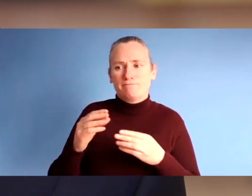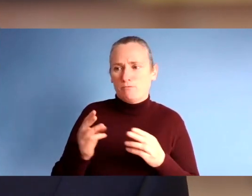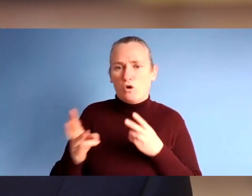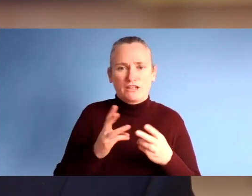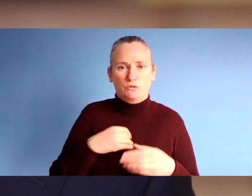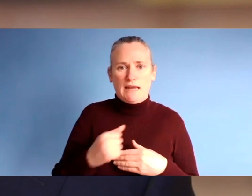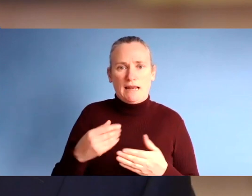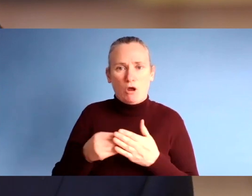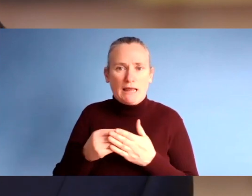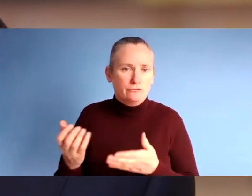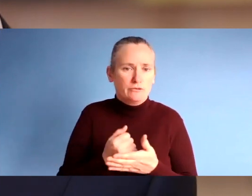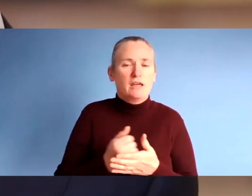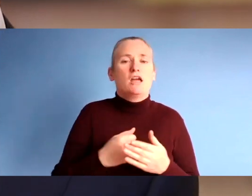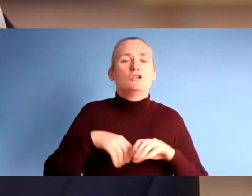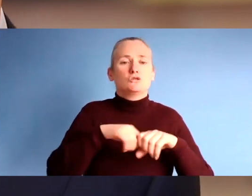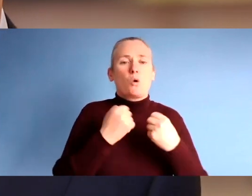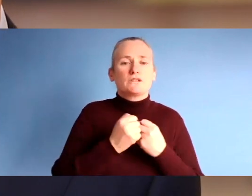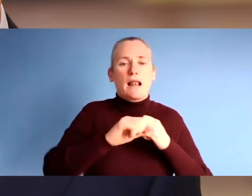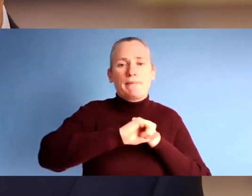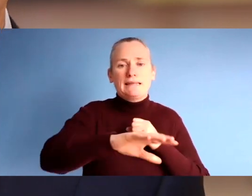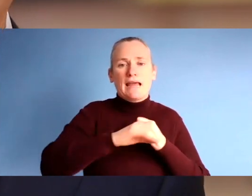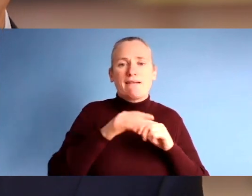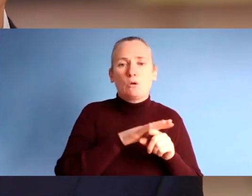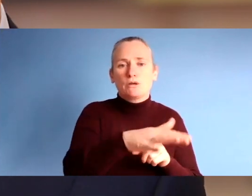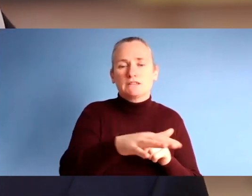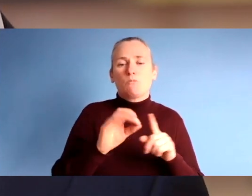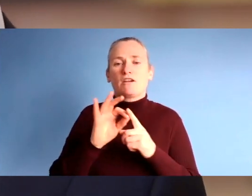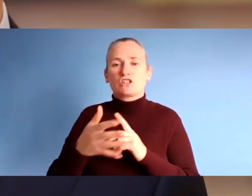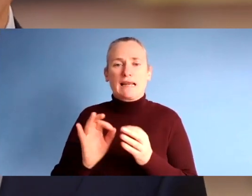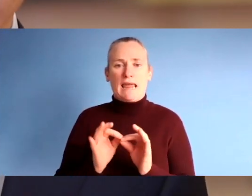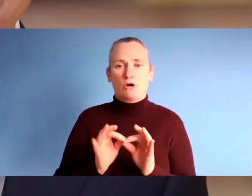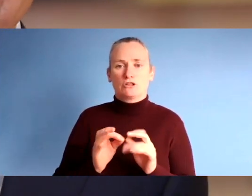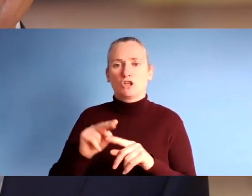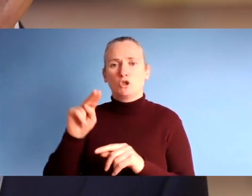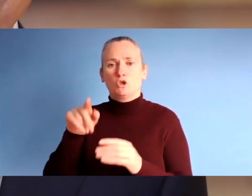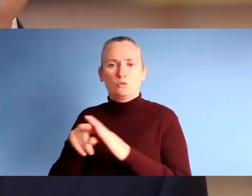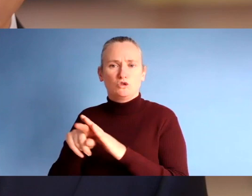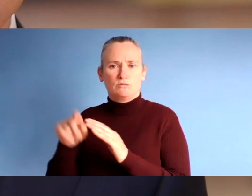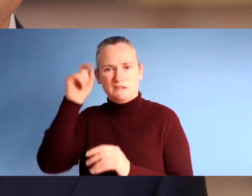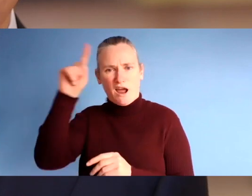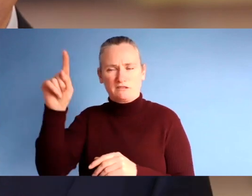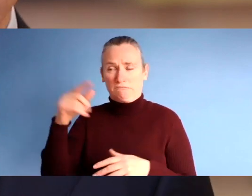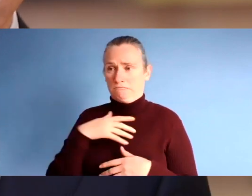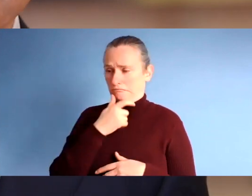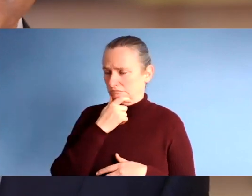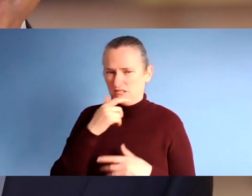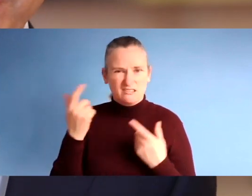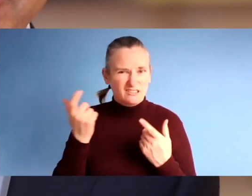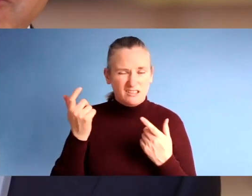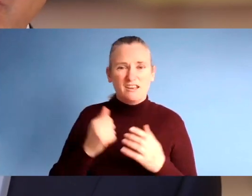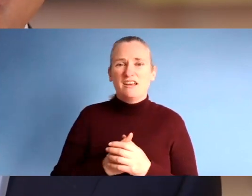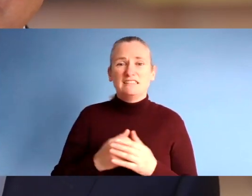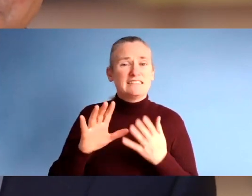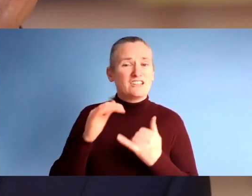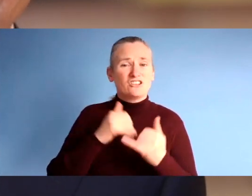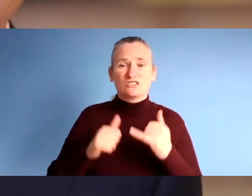media influencers, professional gamers, YouTube stars, the mind boggles. These roles just did not exist 10 years or